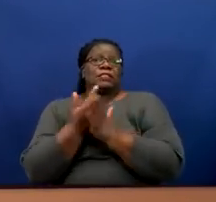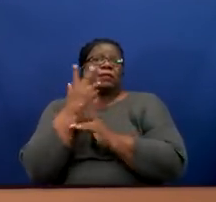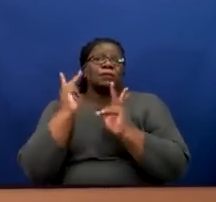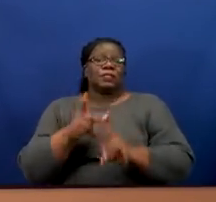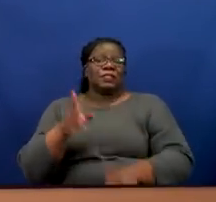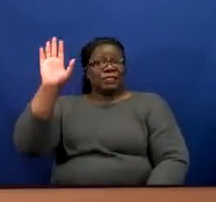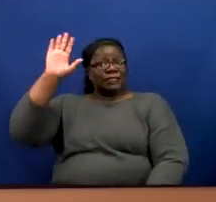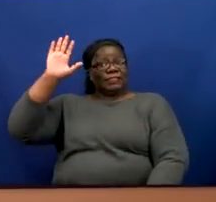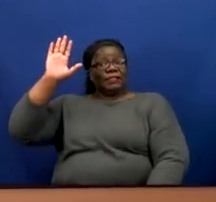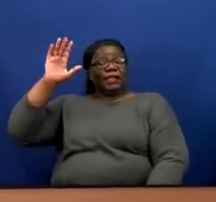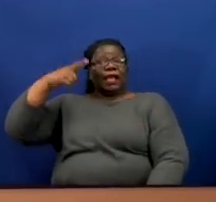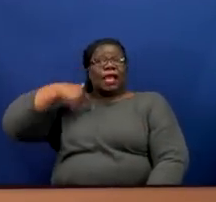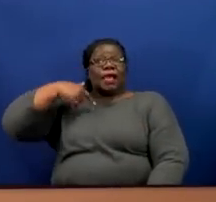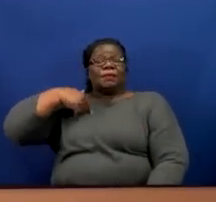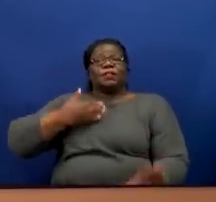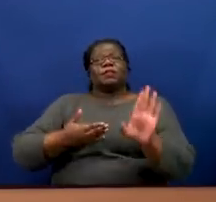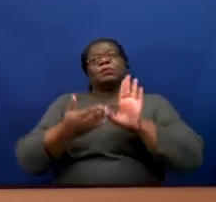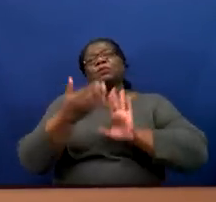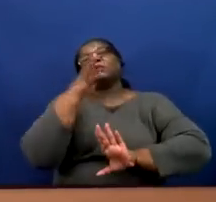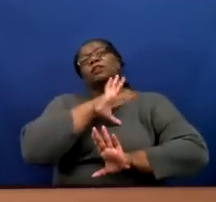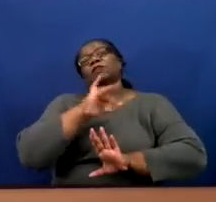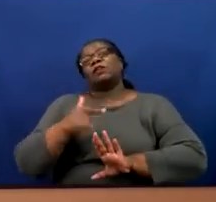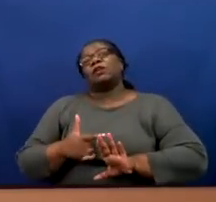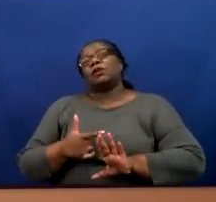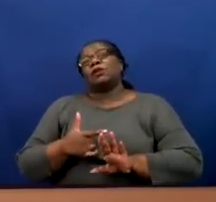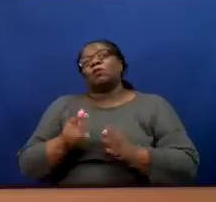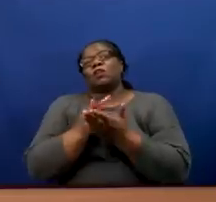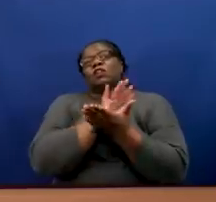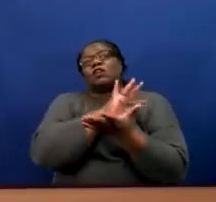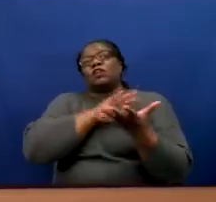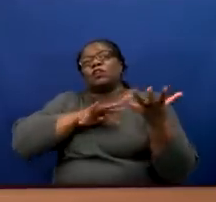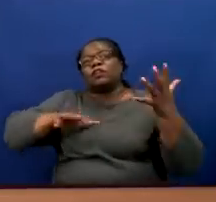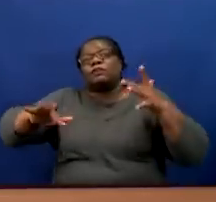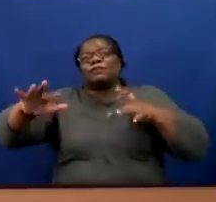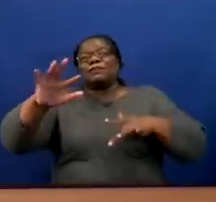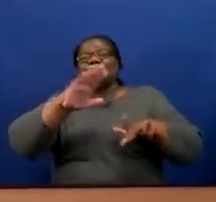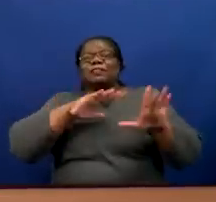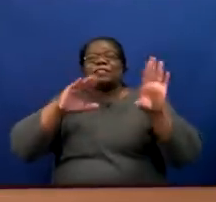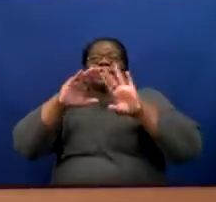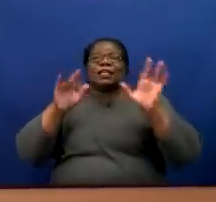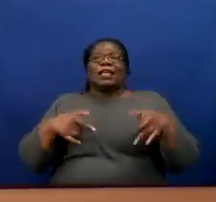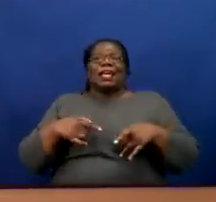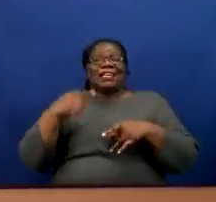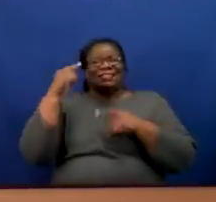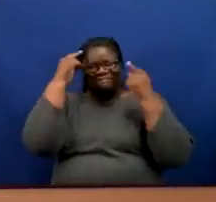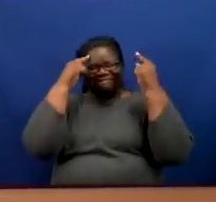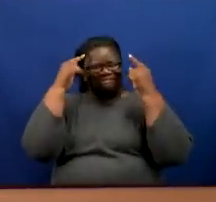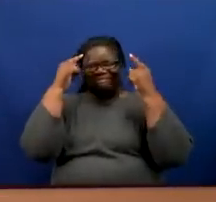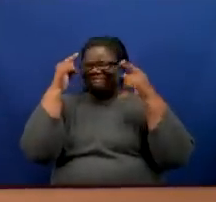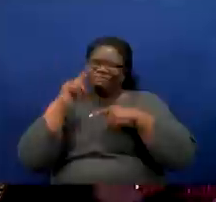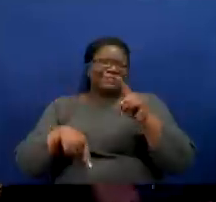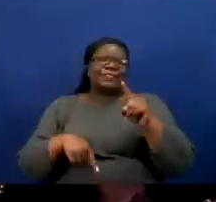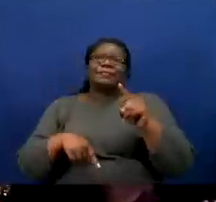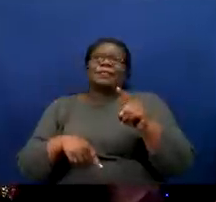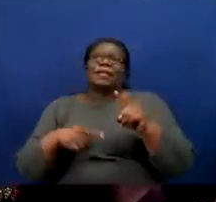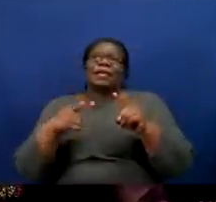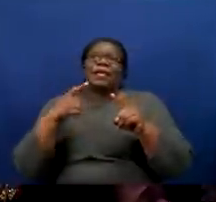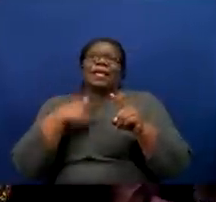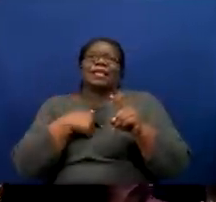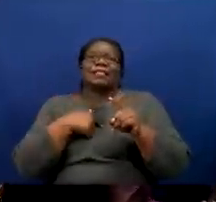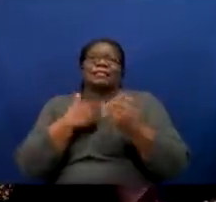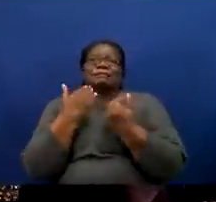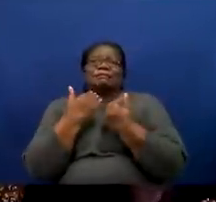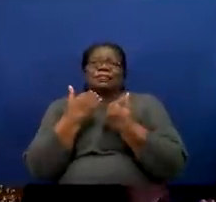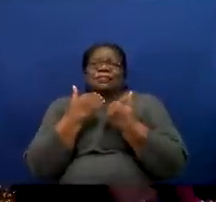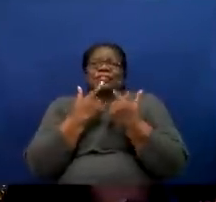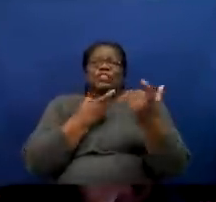testify, I've been in the presence of the Lord when the glory filled the house. I couldn't even get my thoughts together. I couldn't even contain